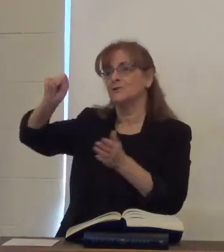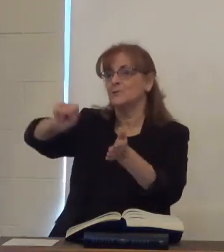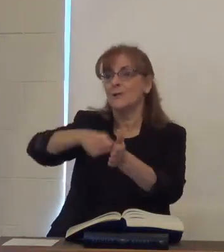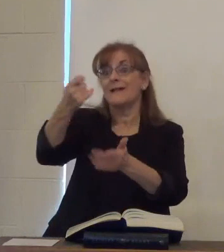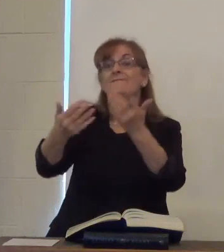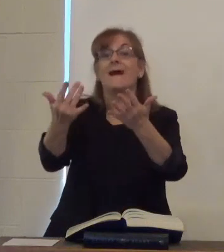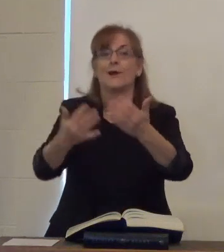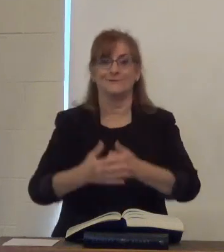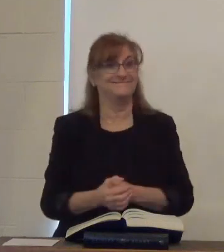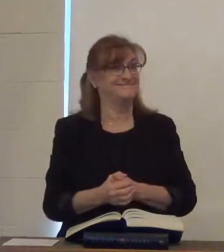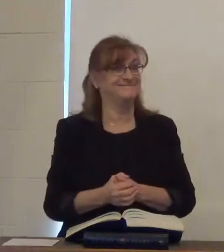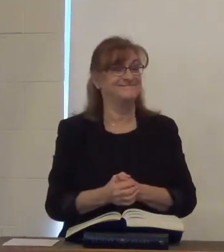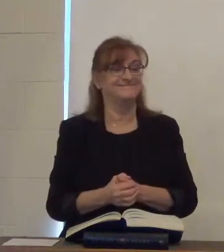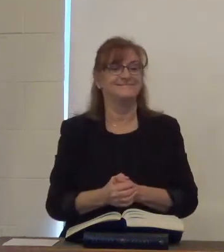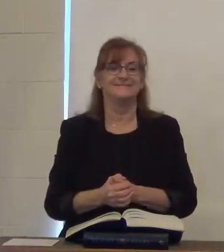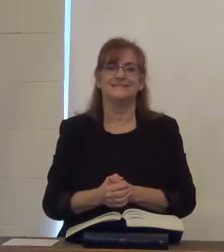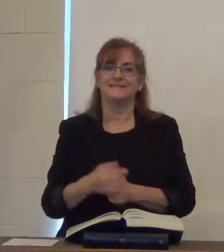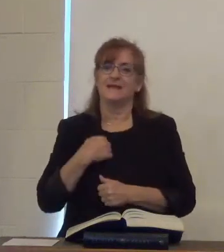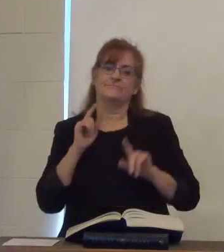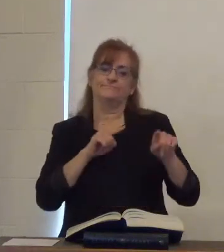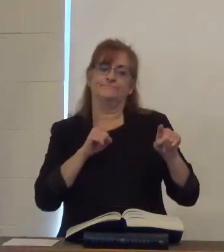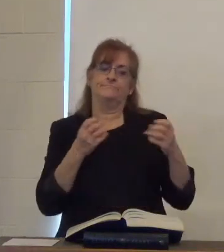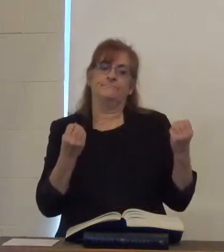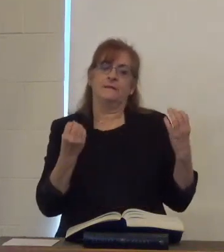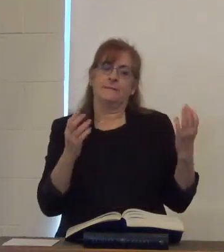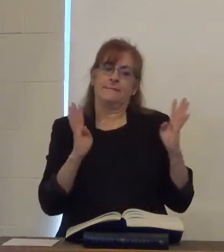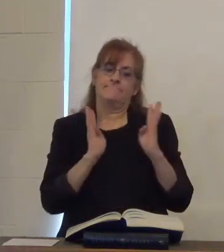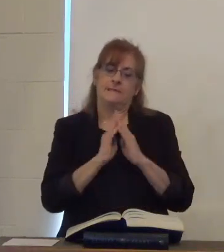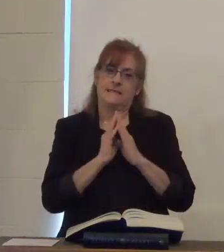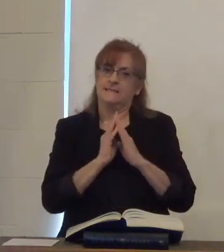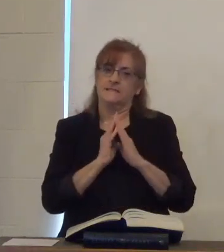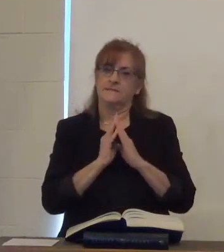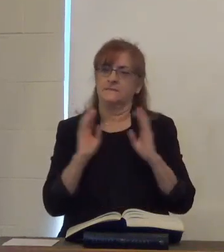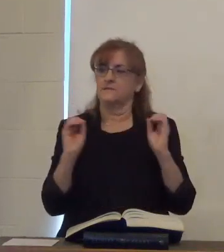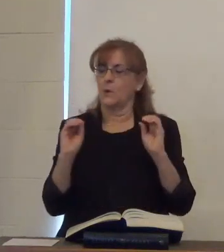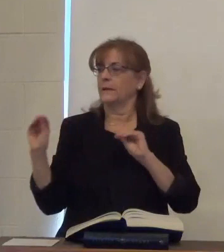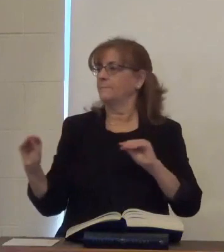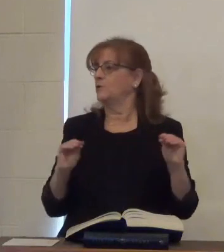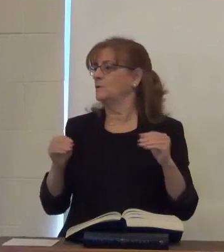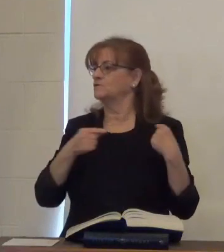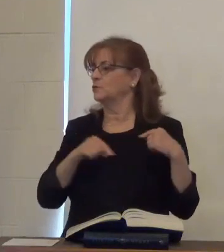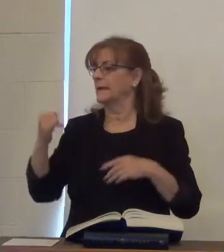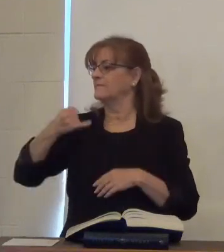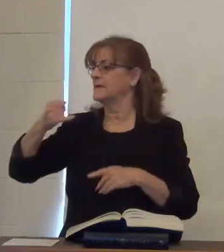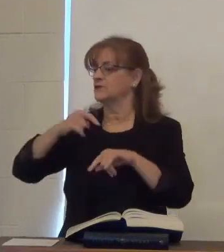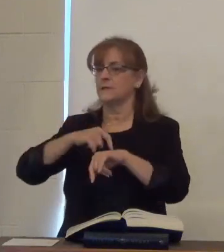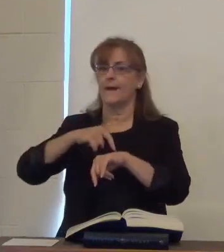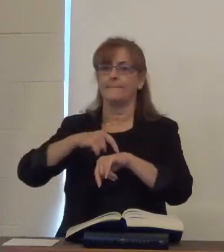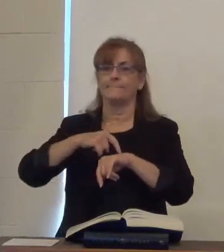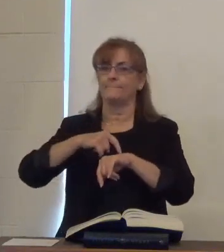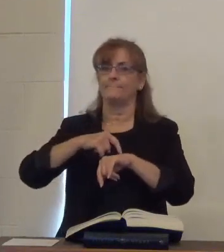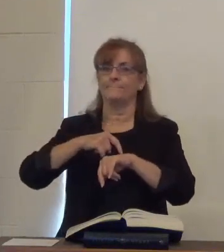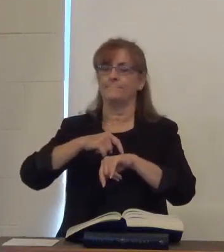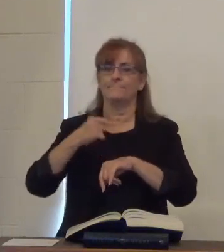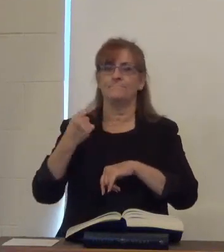fire. I've been to too many meetings where no one moves during the invitation, except